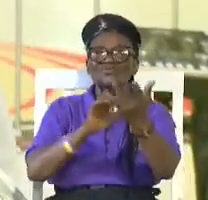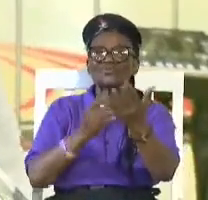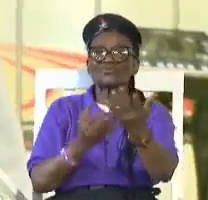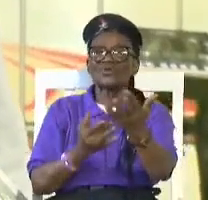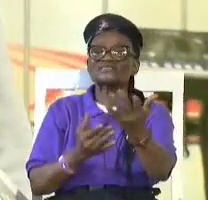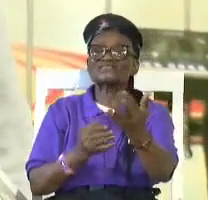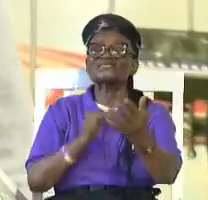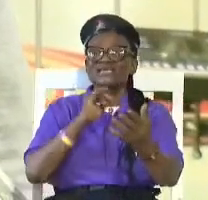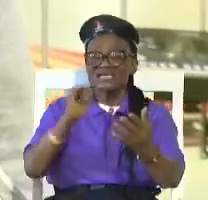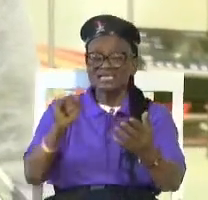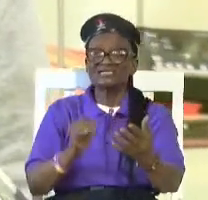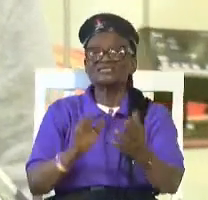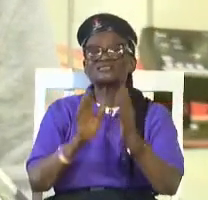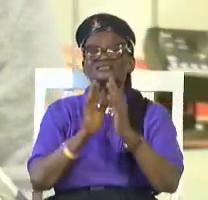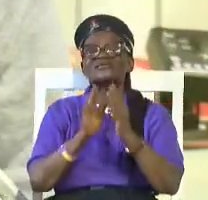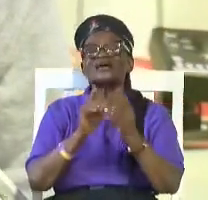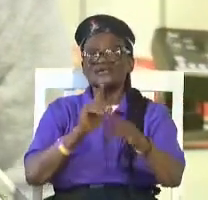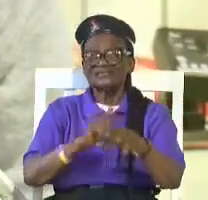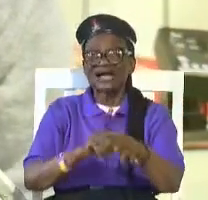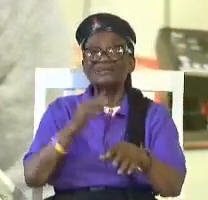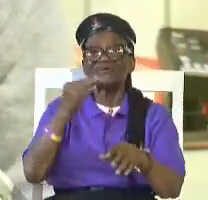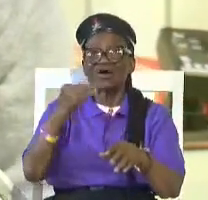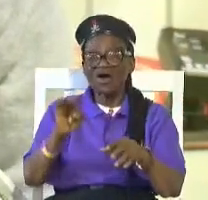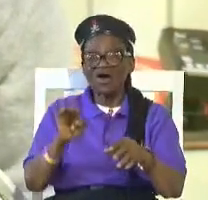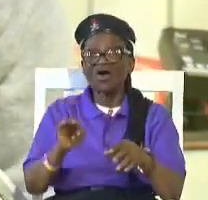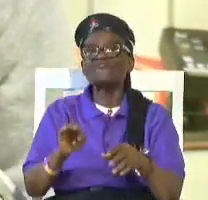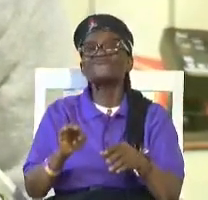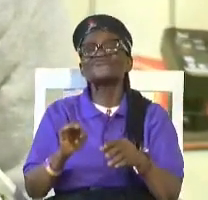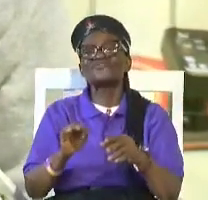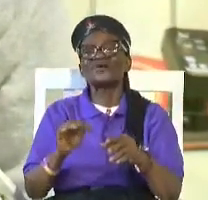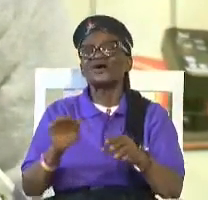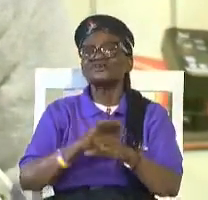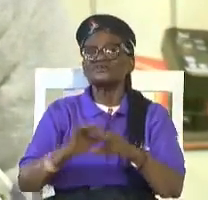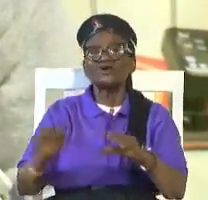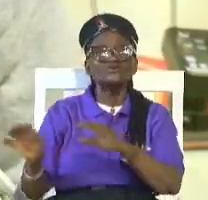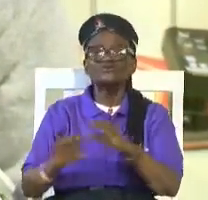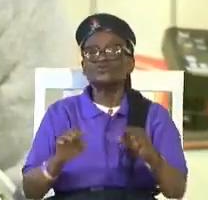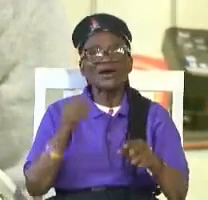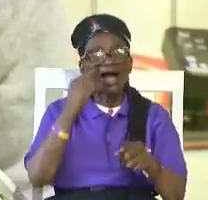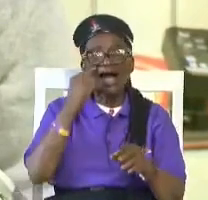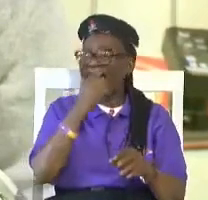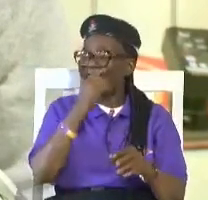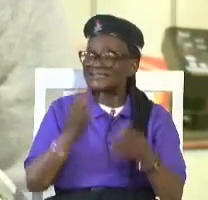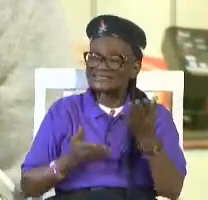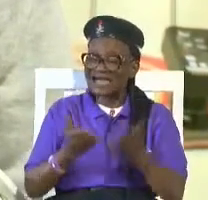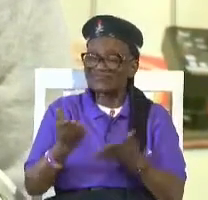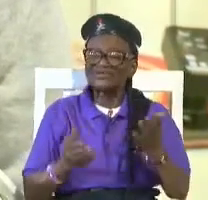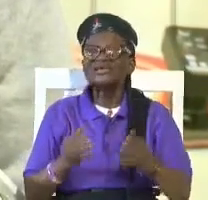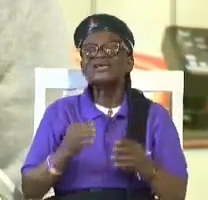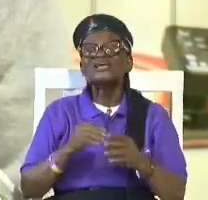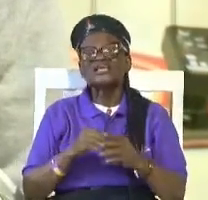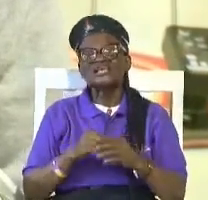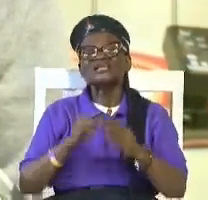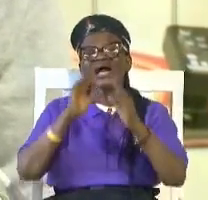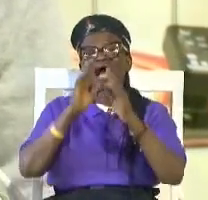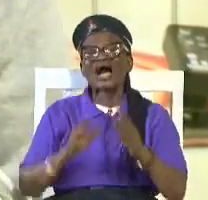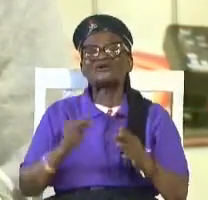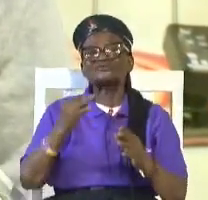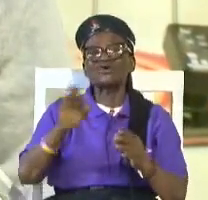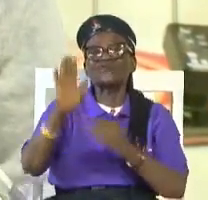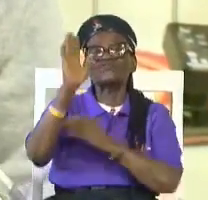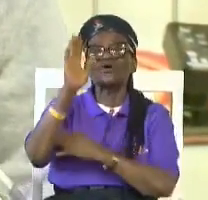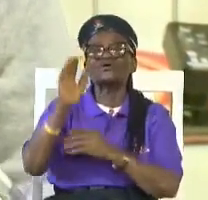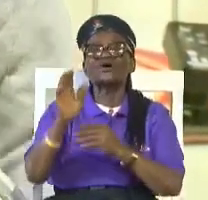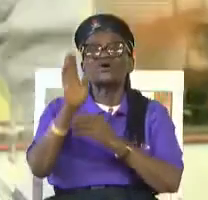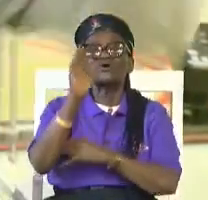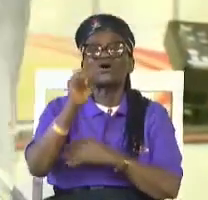to serve the Lord with all of your heart. Don't do eye service in the house of the Lord. The Lord reward quality service.